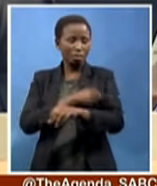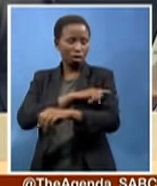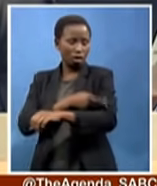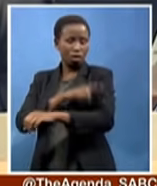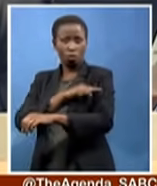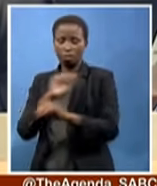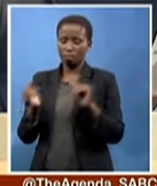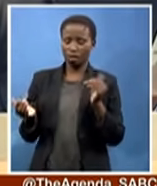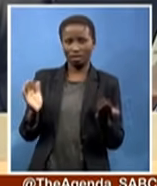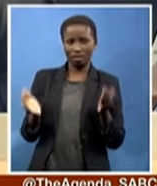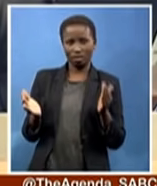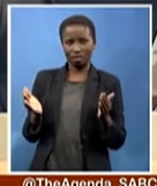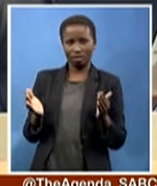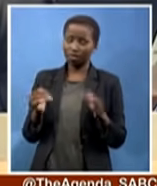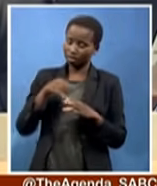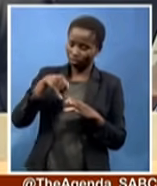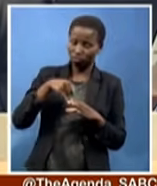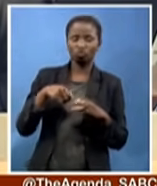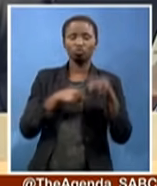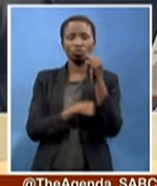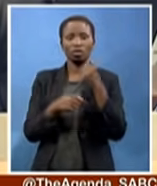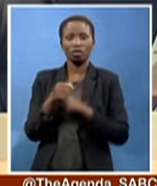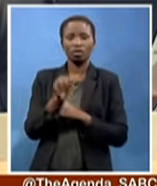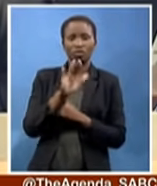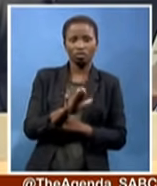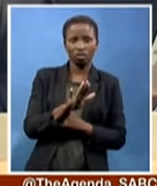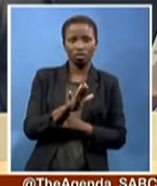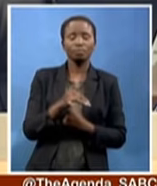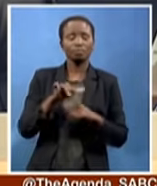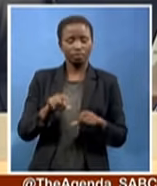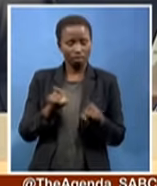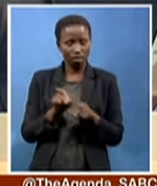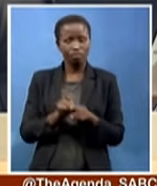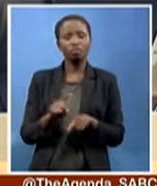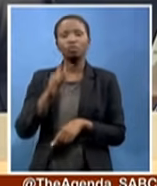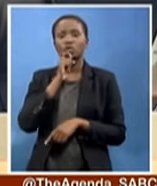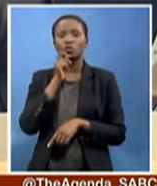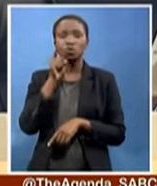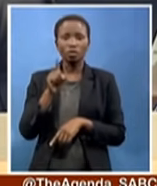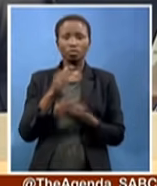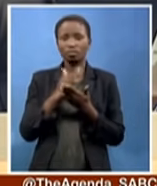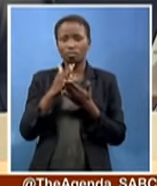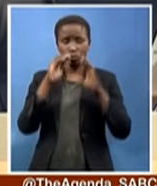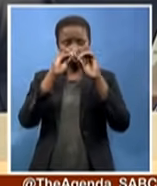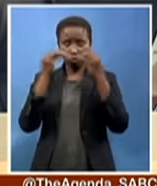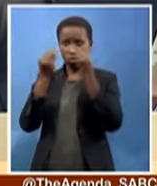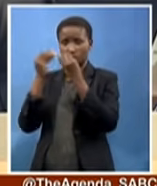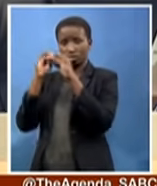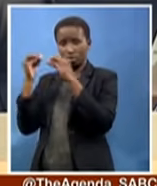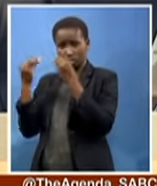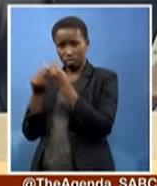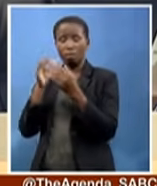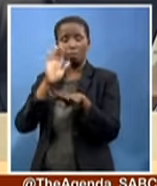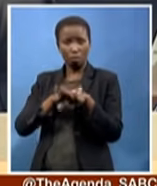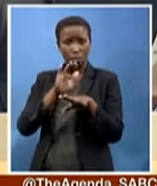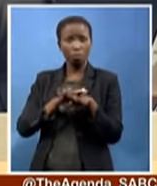The alignment of views within such an organization is further influenced by access to